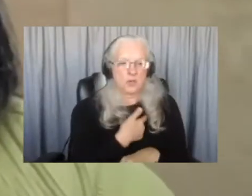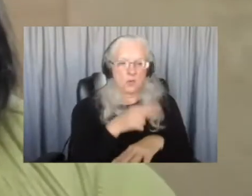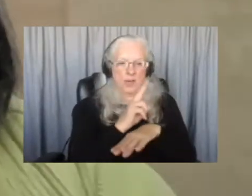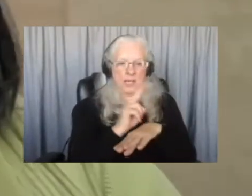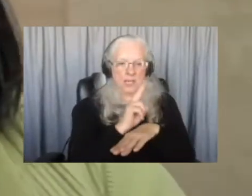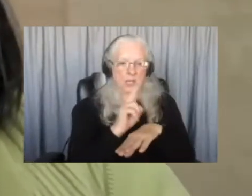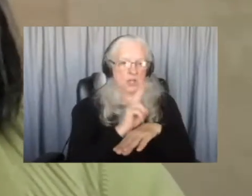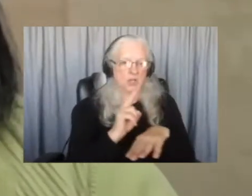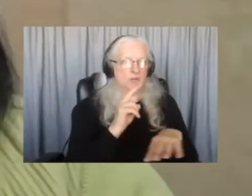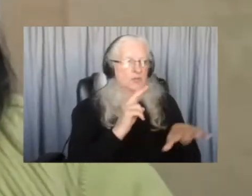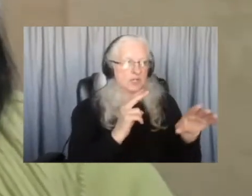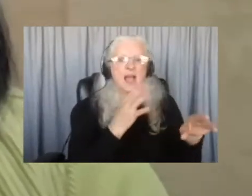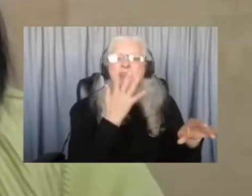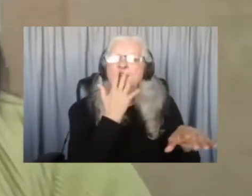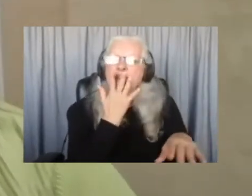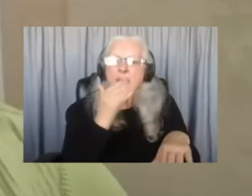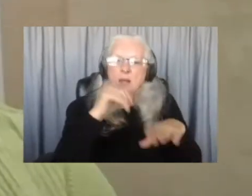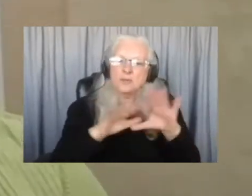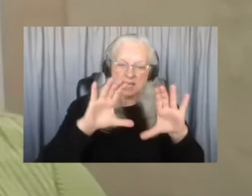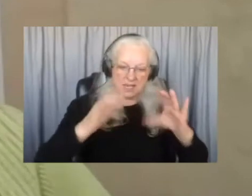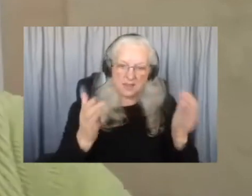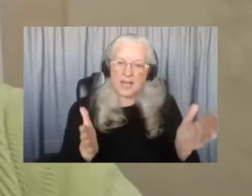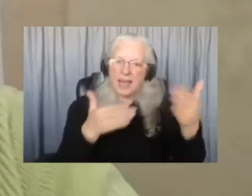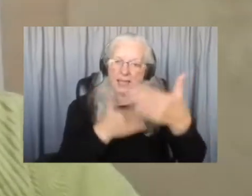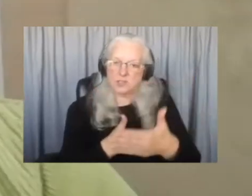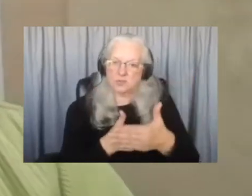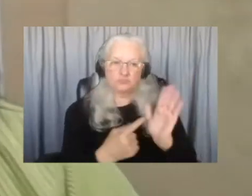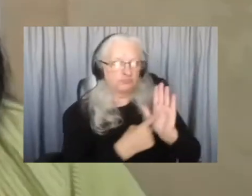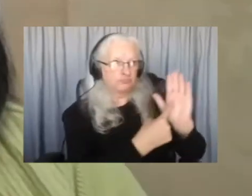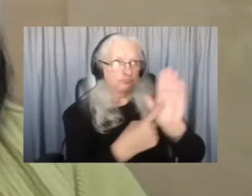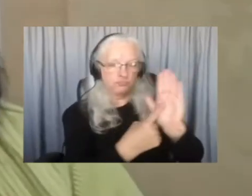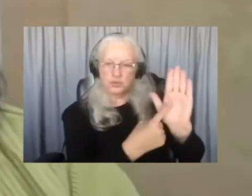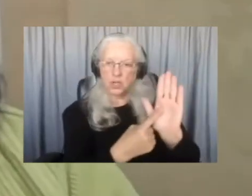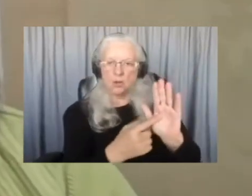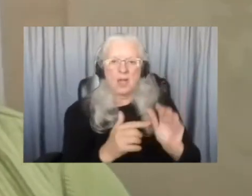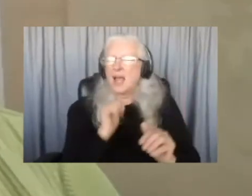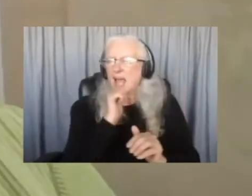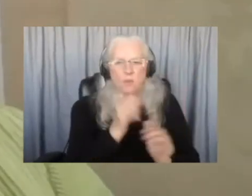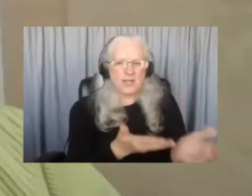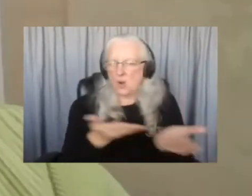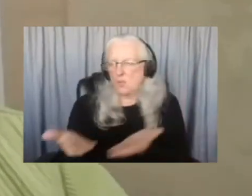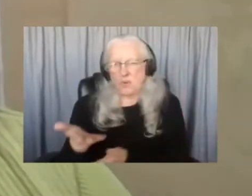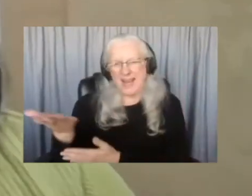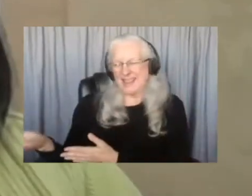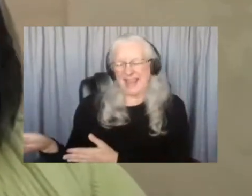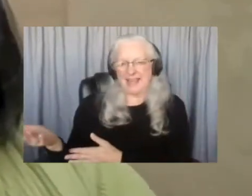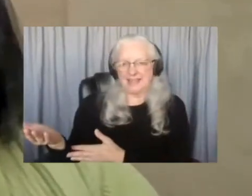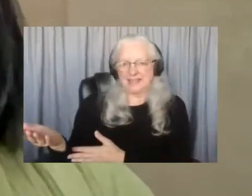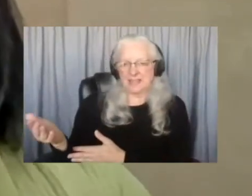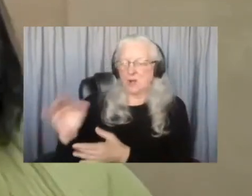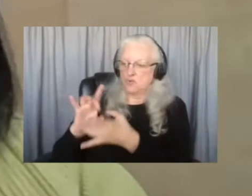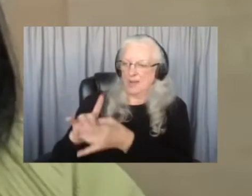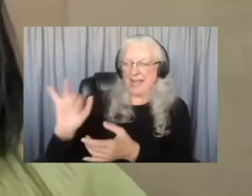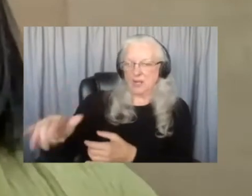the classroom rather than bringing in things of that color for them so that they could identify things